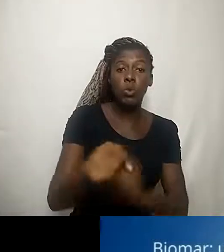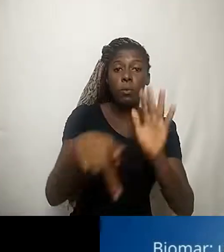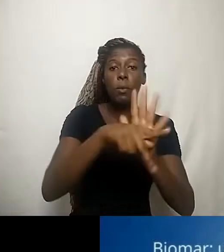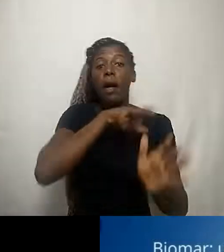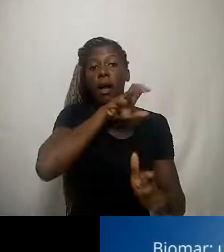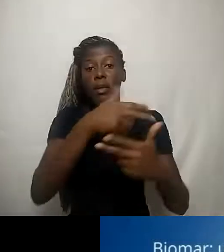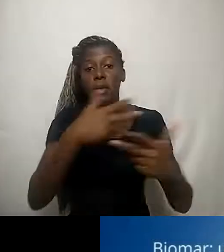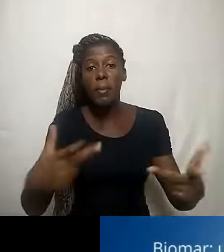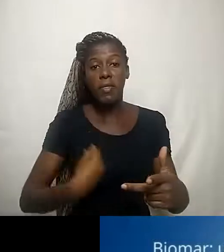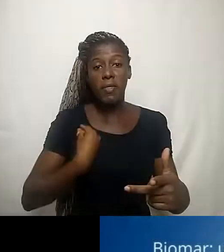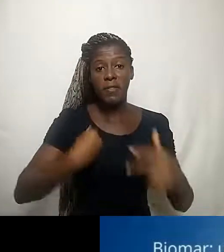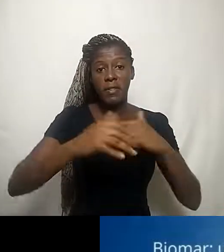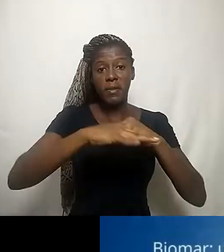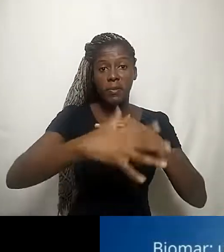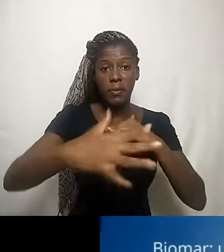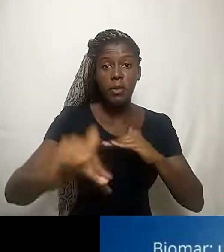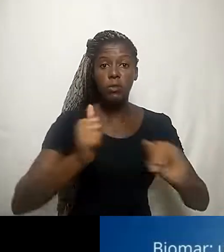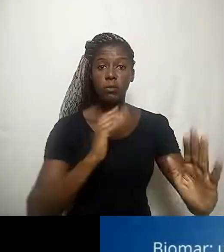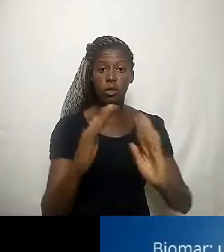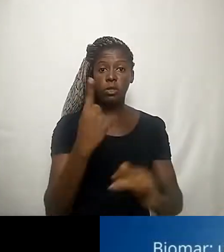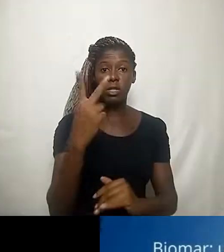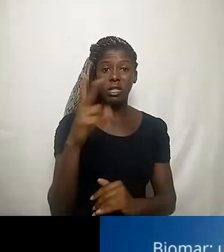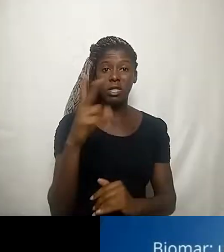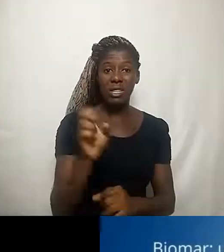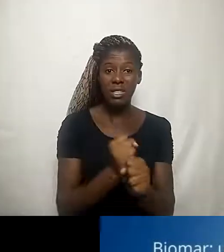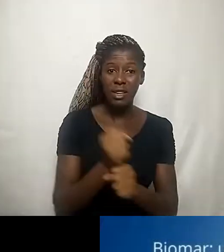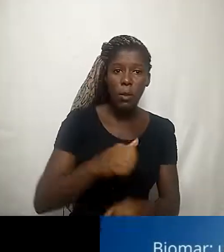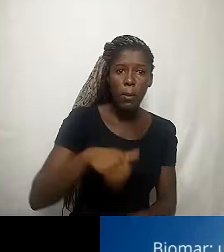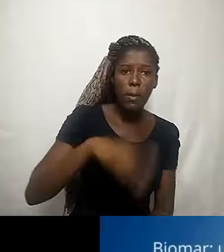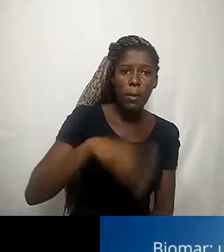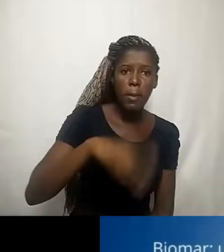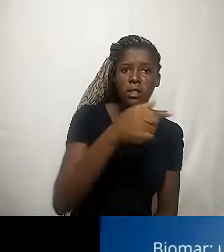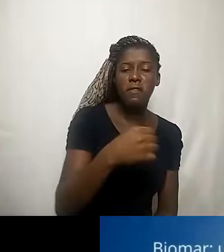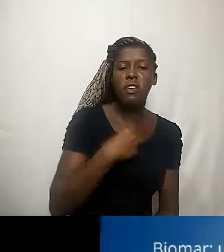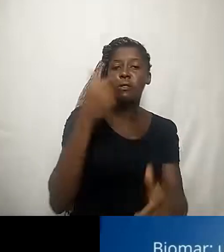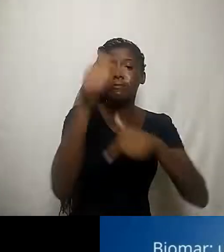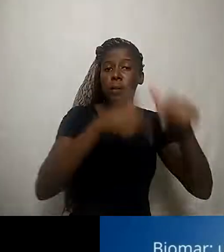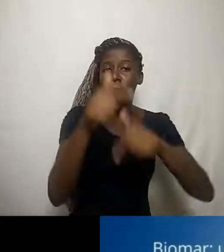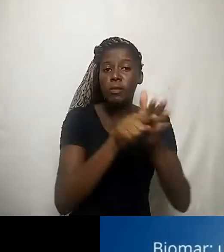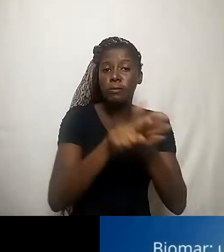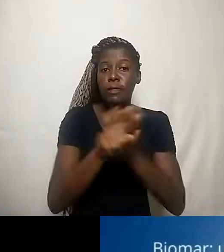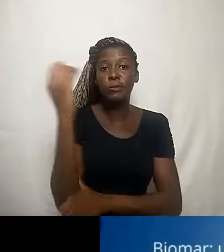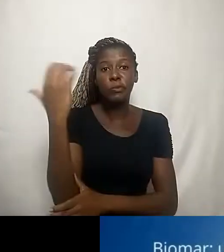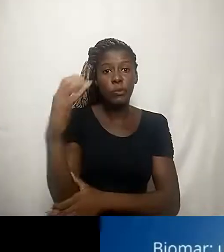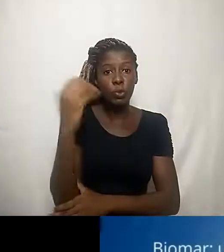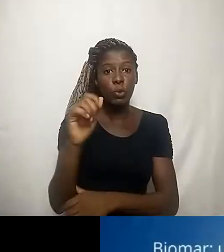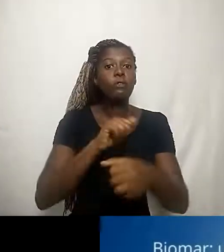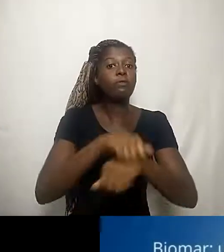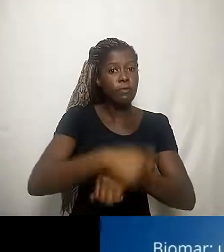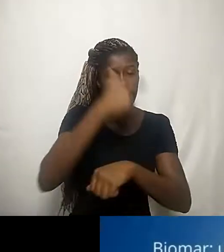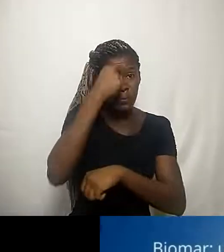species. And also it produced more 720 scientific